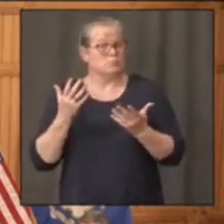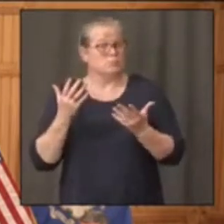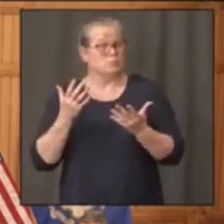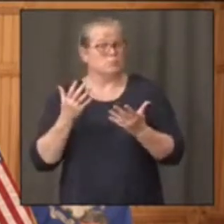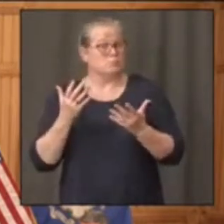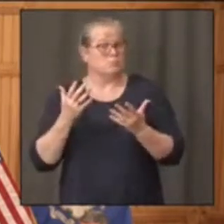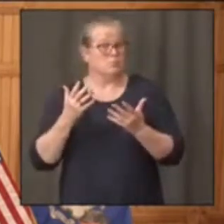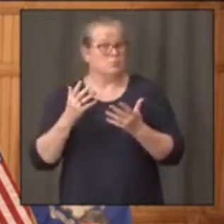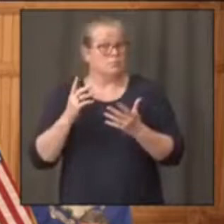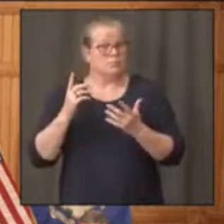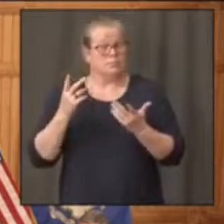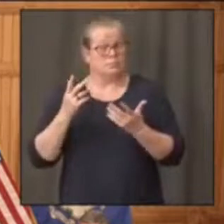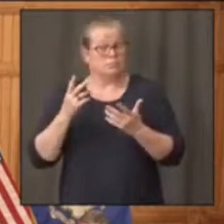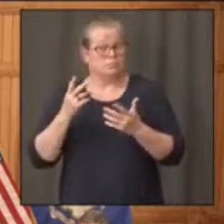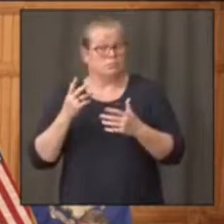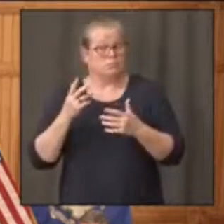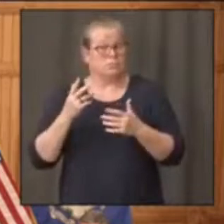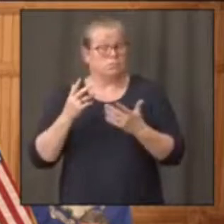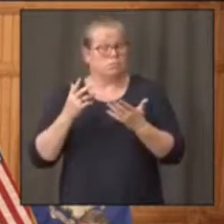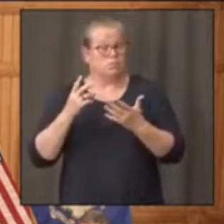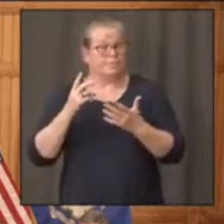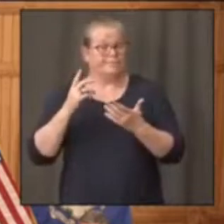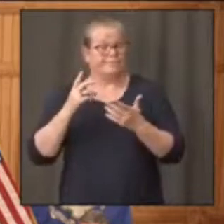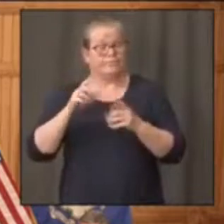in Connecticut use this